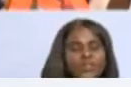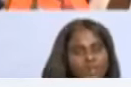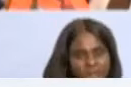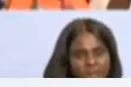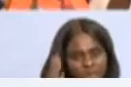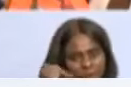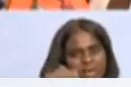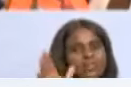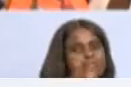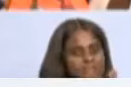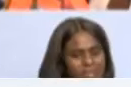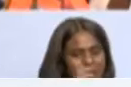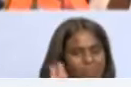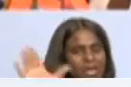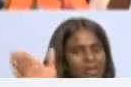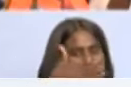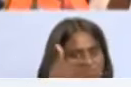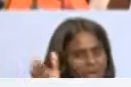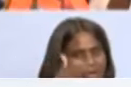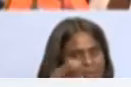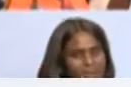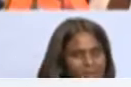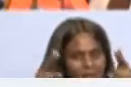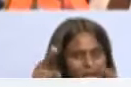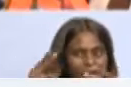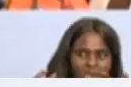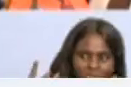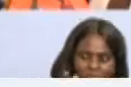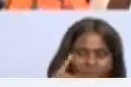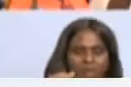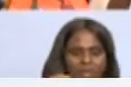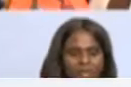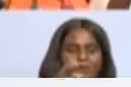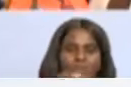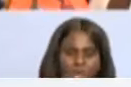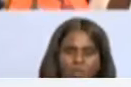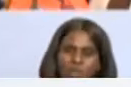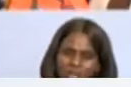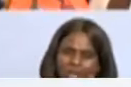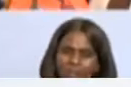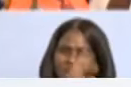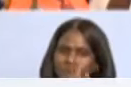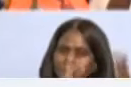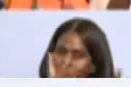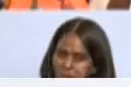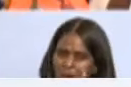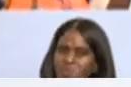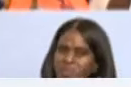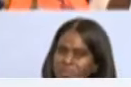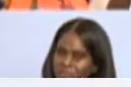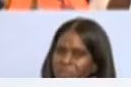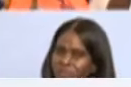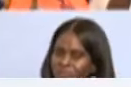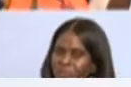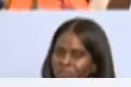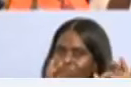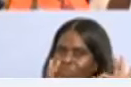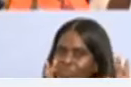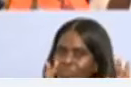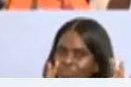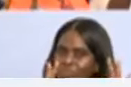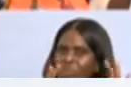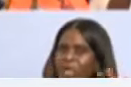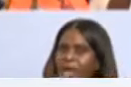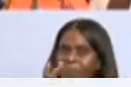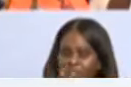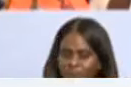the Zambian flag high. Over the past year, particularly during the world's greatest sports spectacle, the Paris